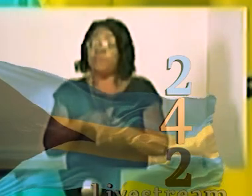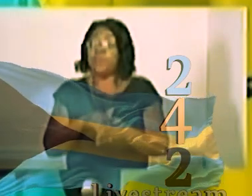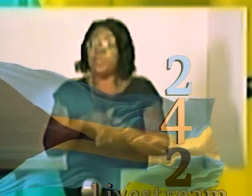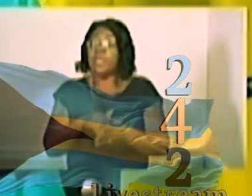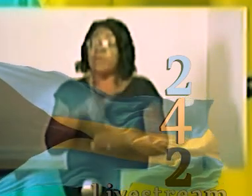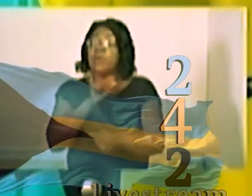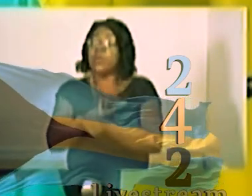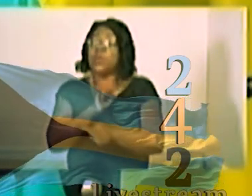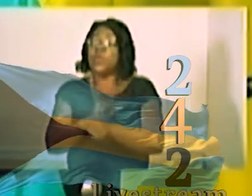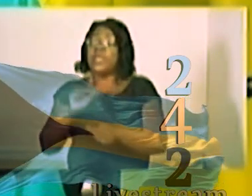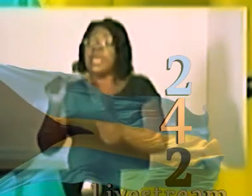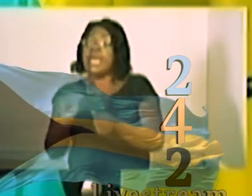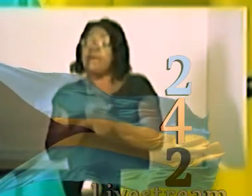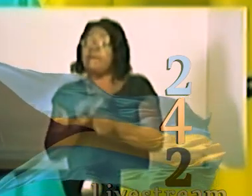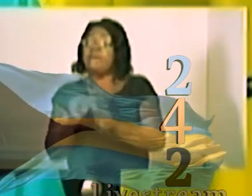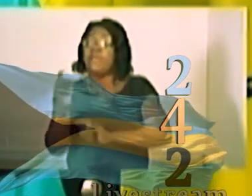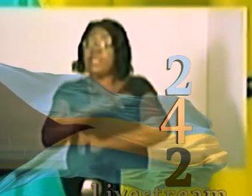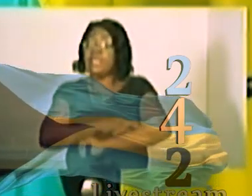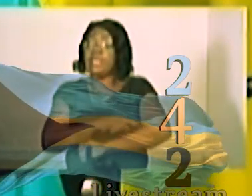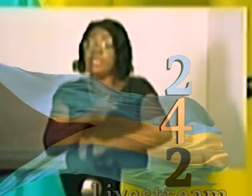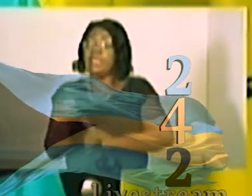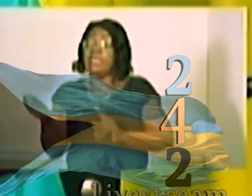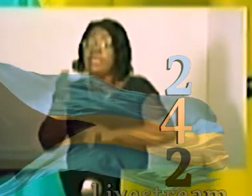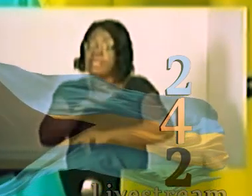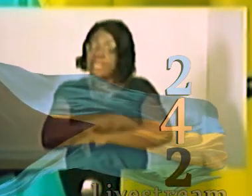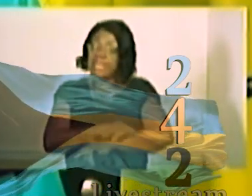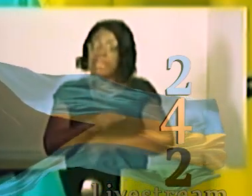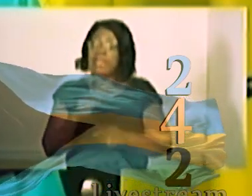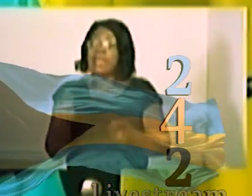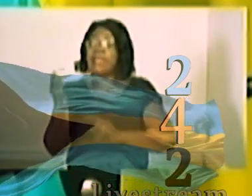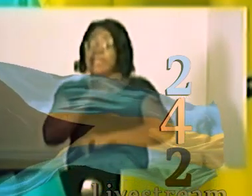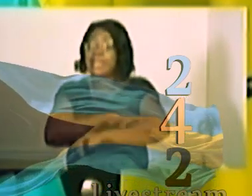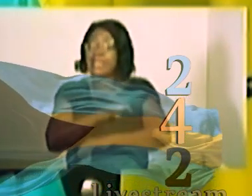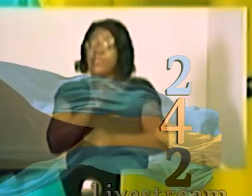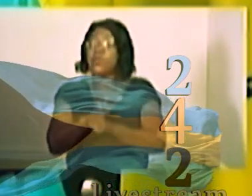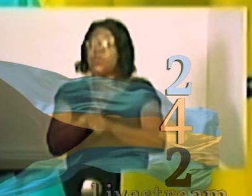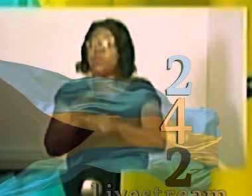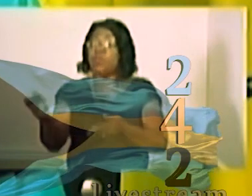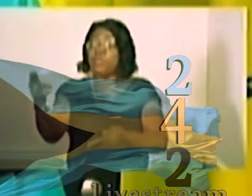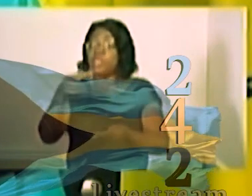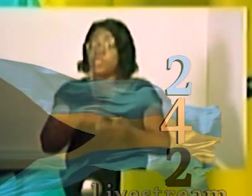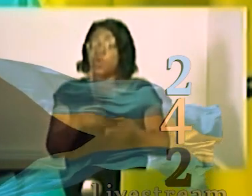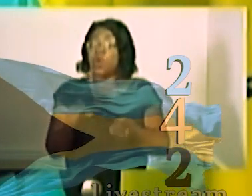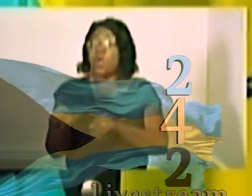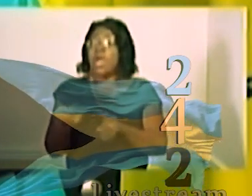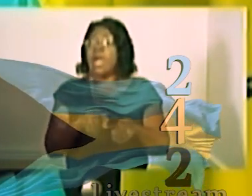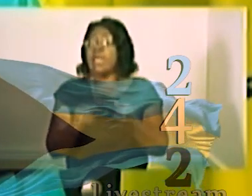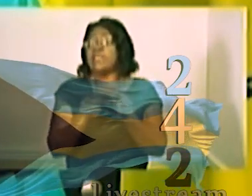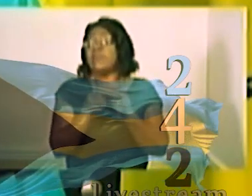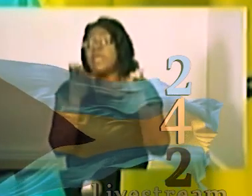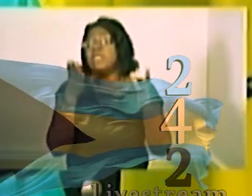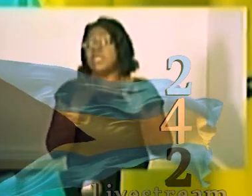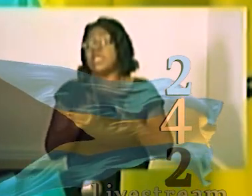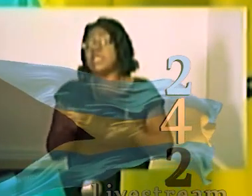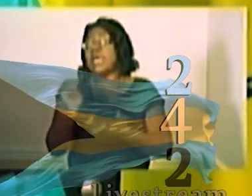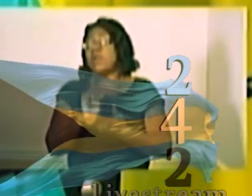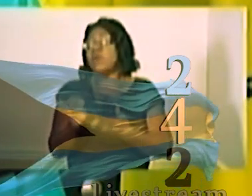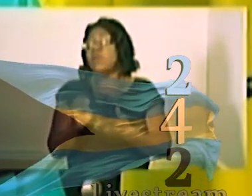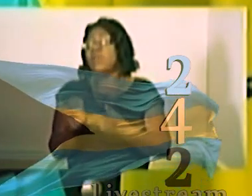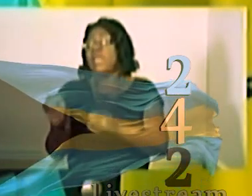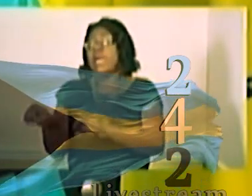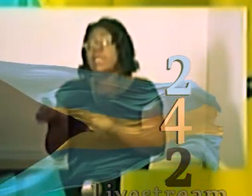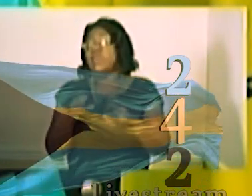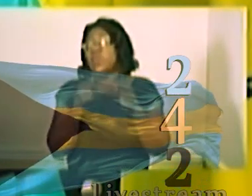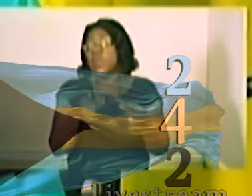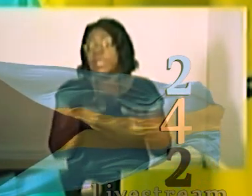going to work every day, day after day, to restore as much of our economy as quickly as possible.